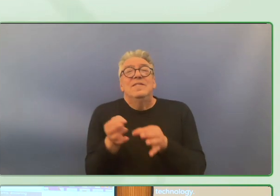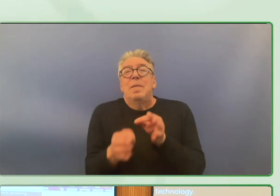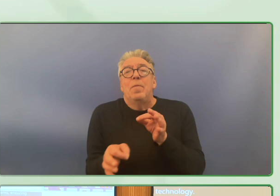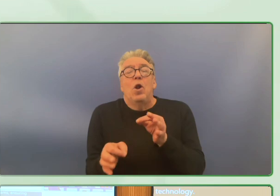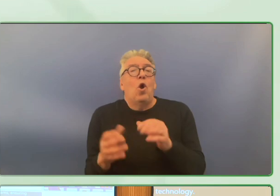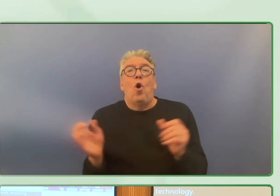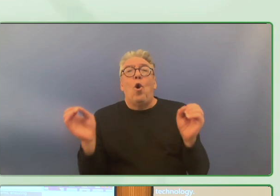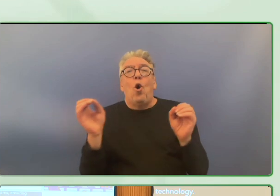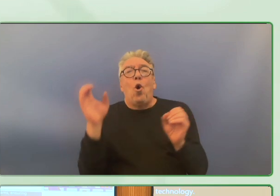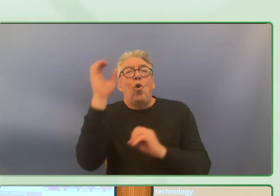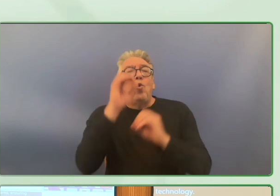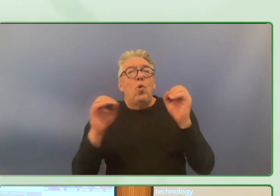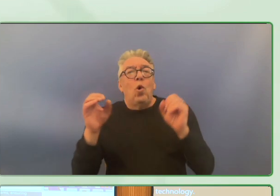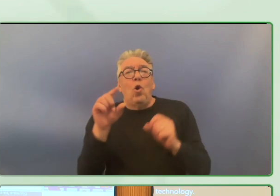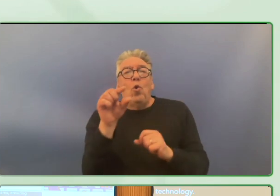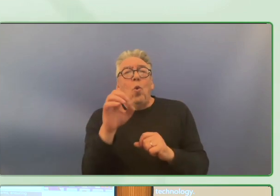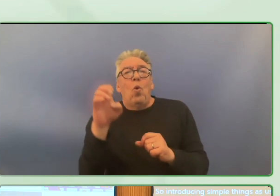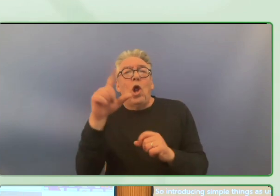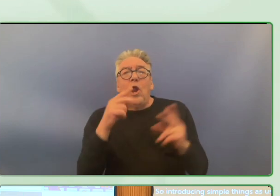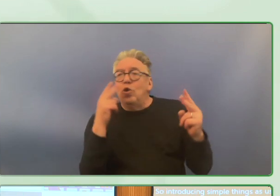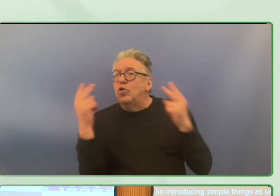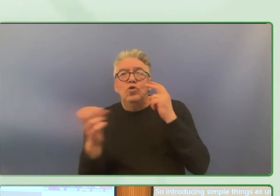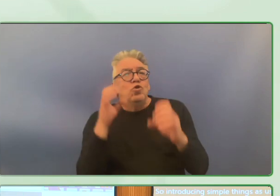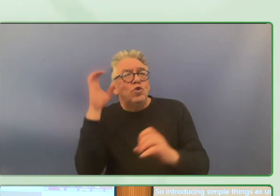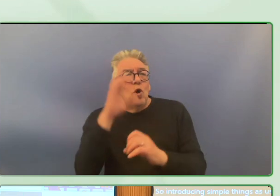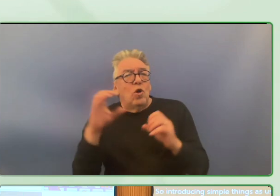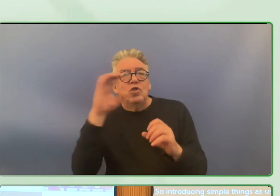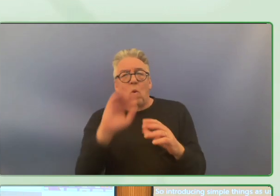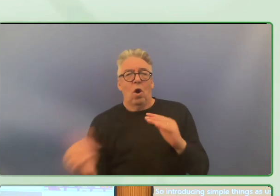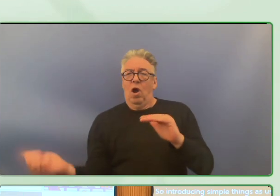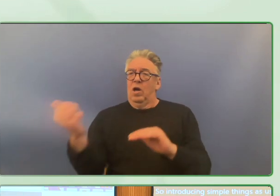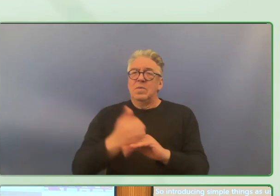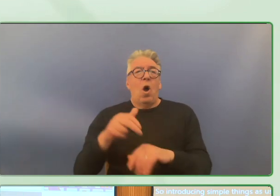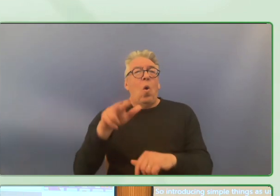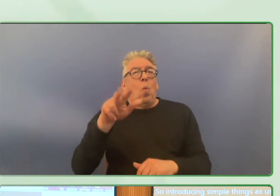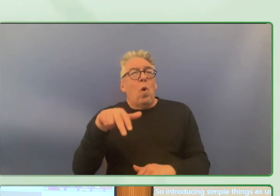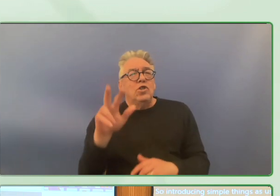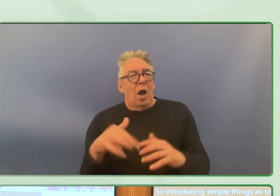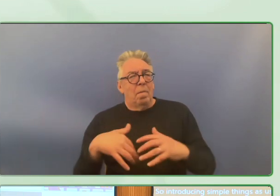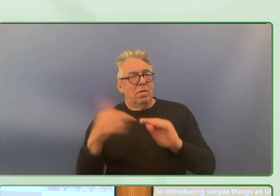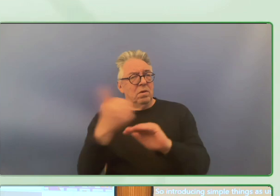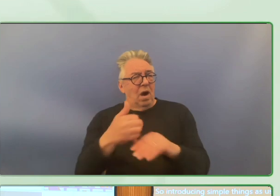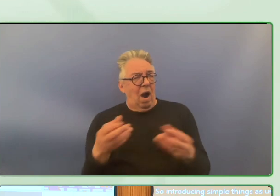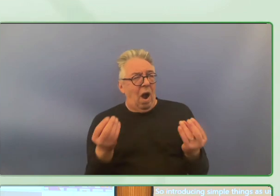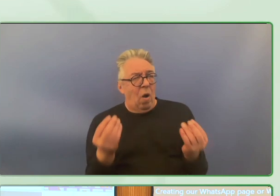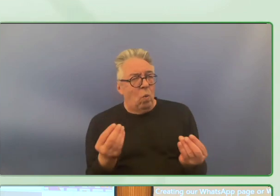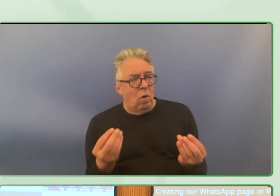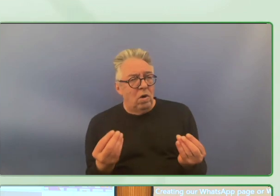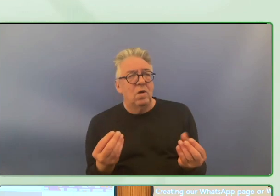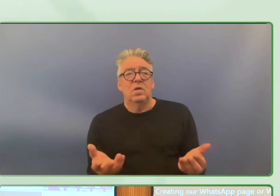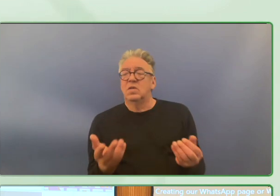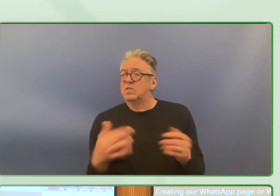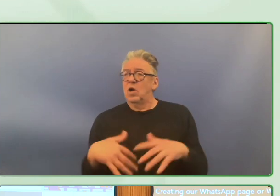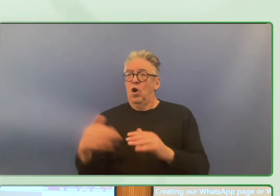Search, creating a WhatsApp page or WhatsApp channel, setting up your business